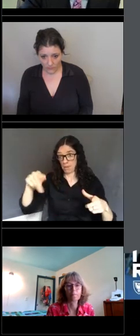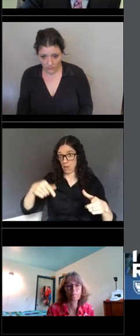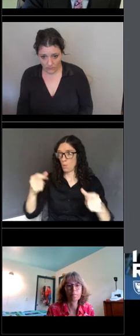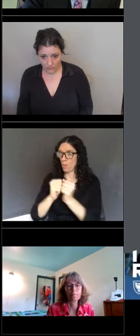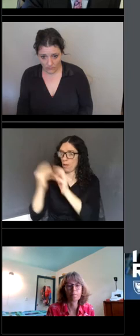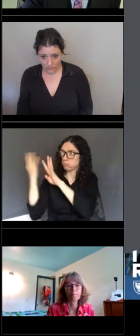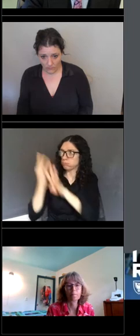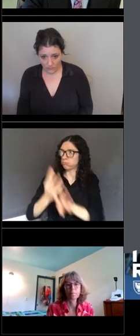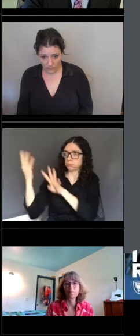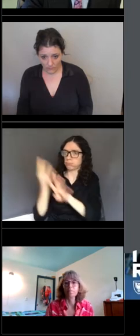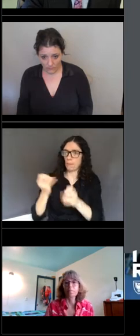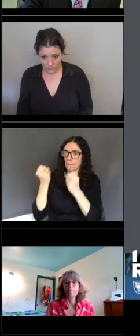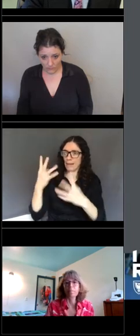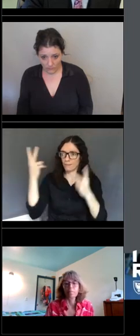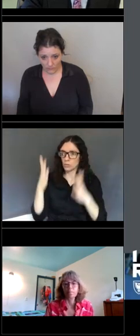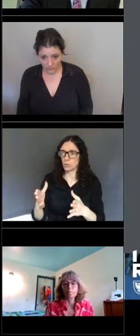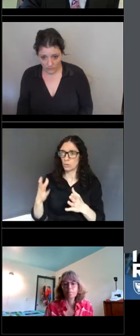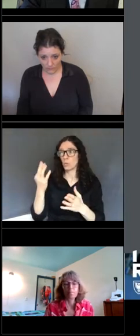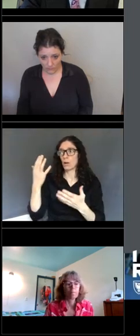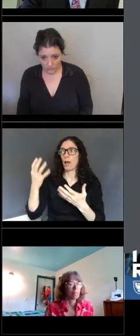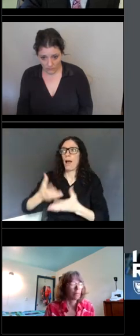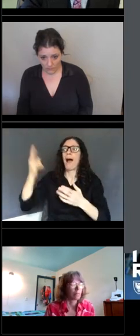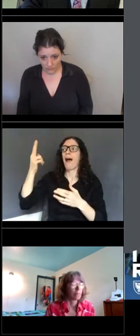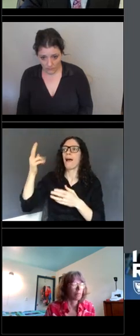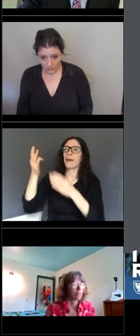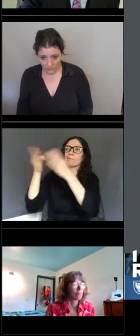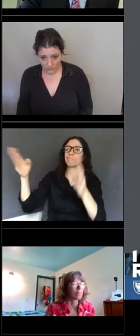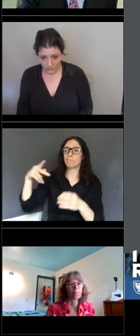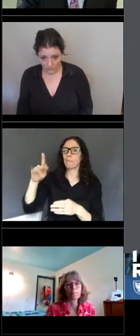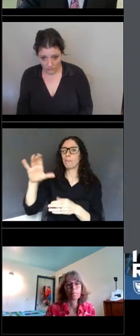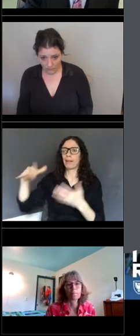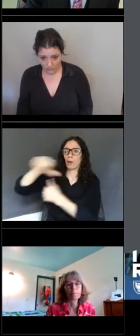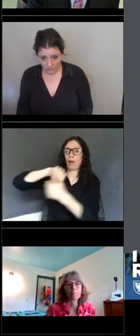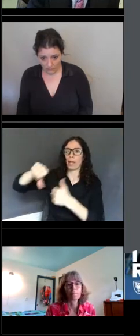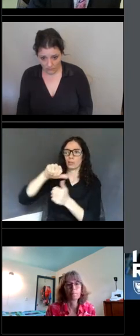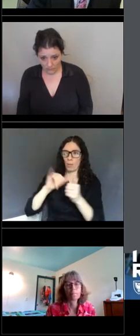public interaction, you know, their ability to be able to